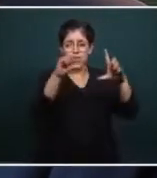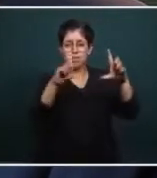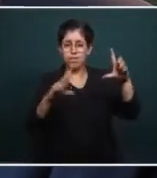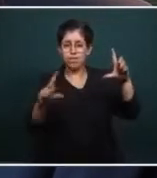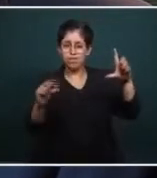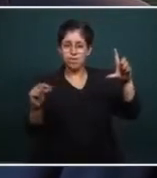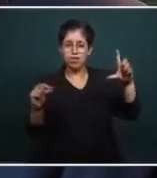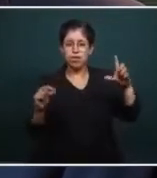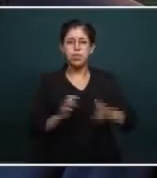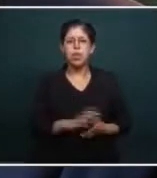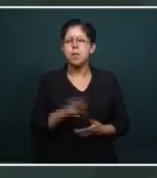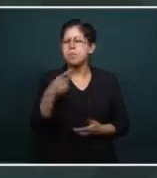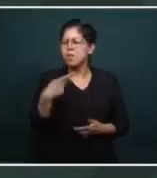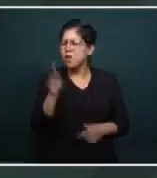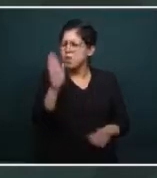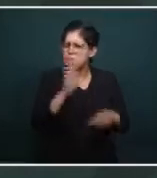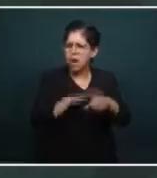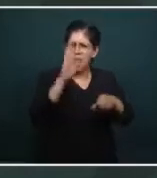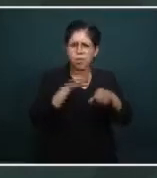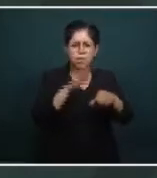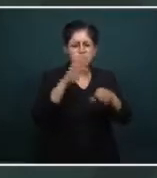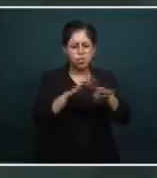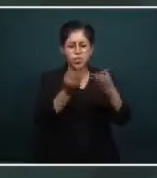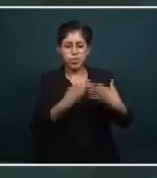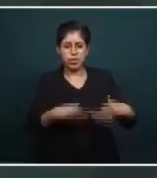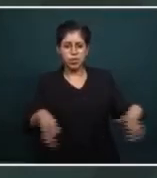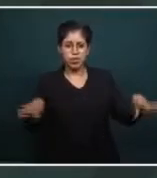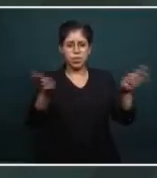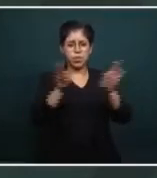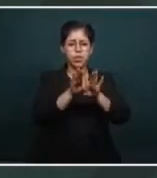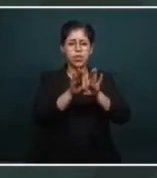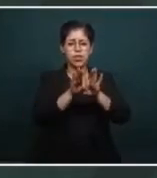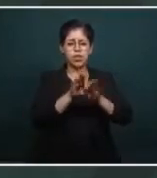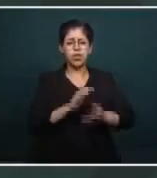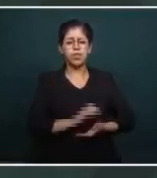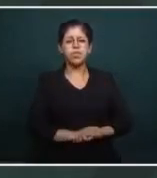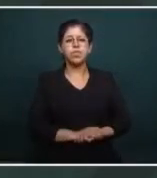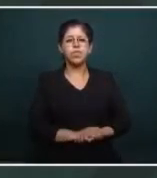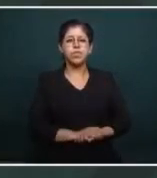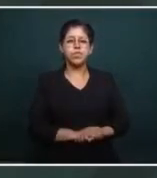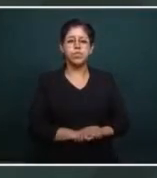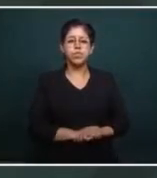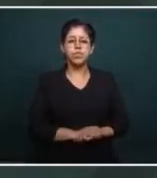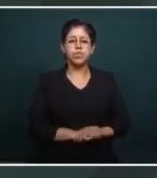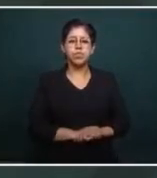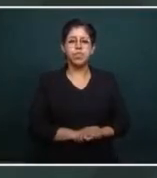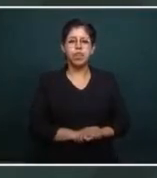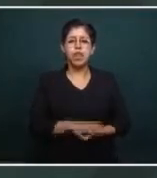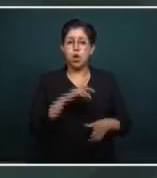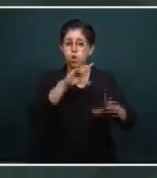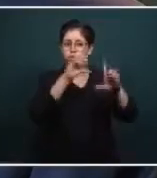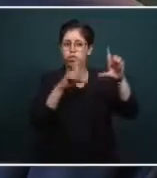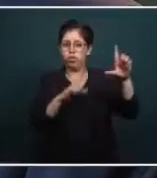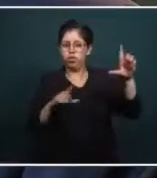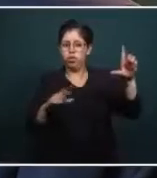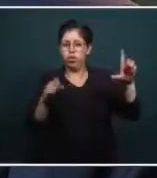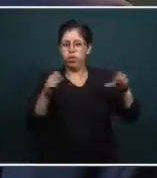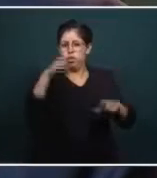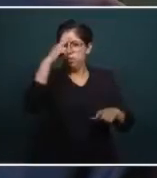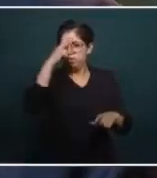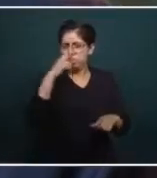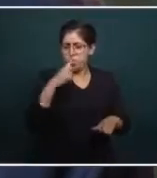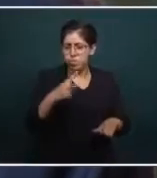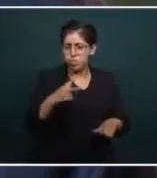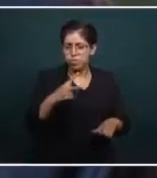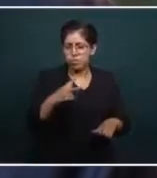internals, but what's most important to us, due to the circumstances in which the country